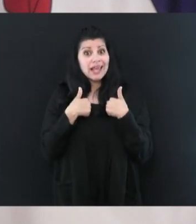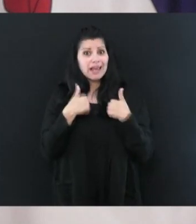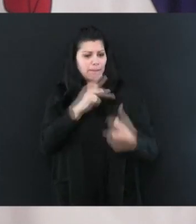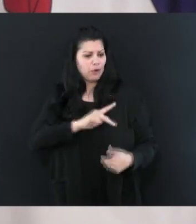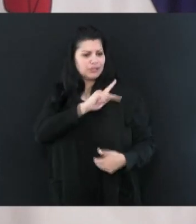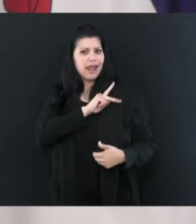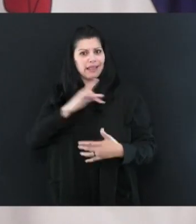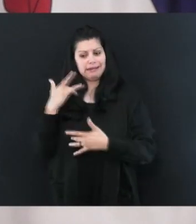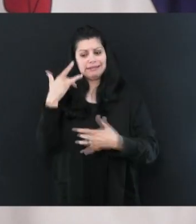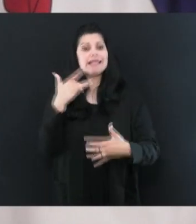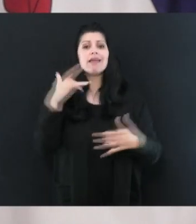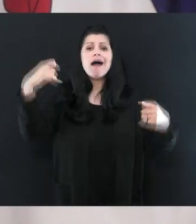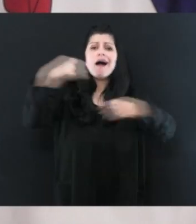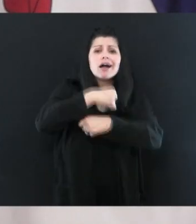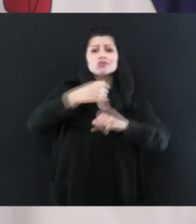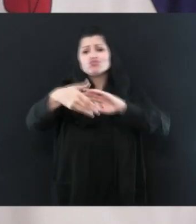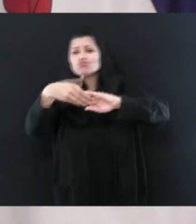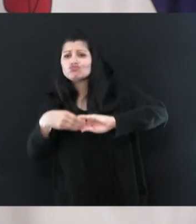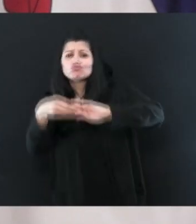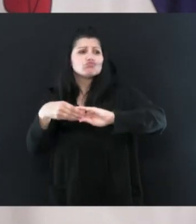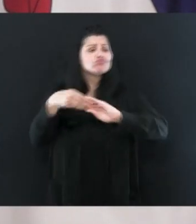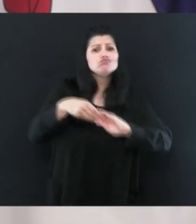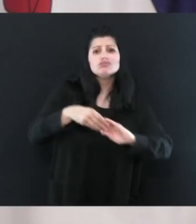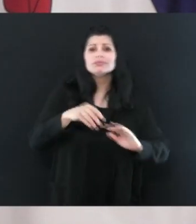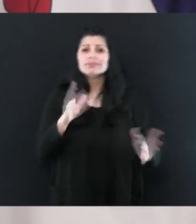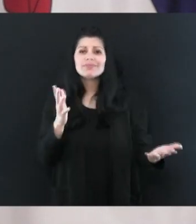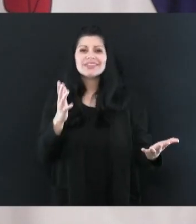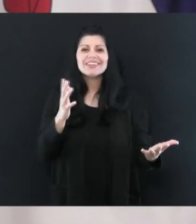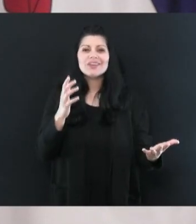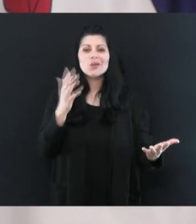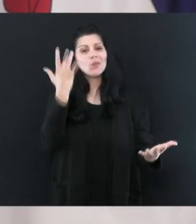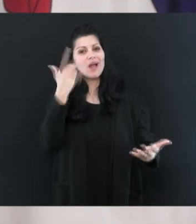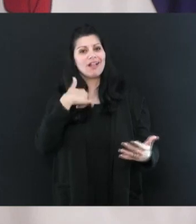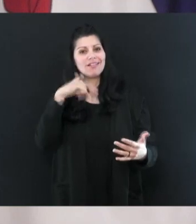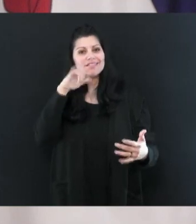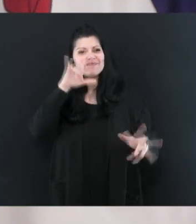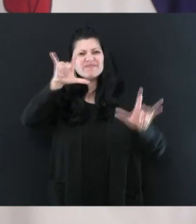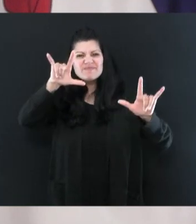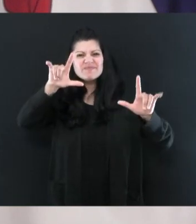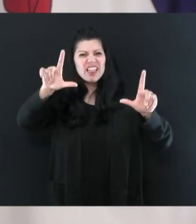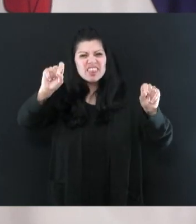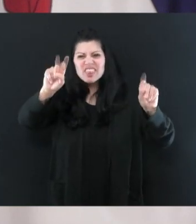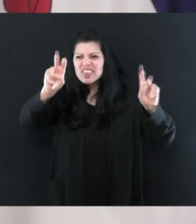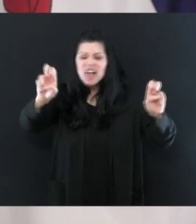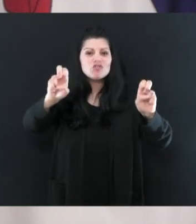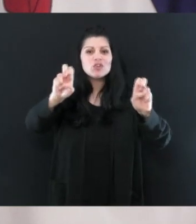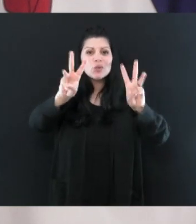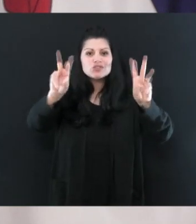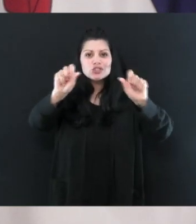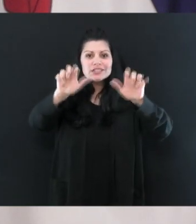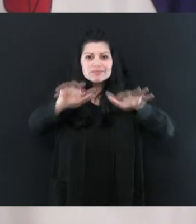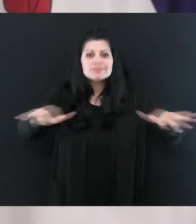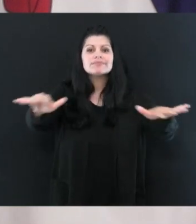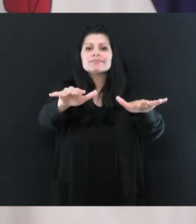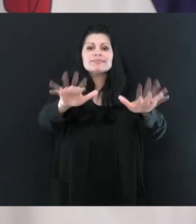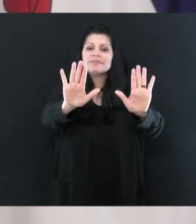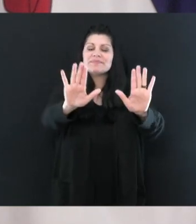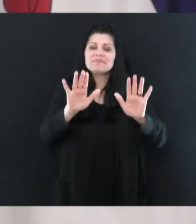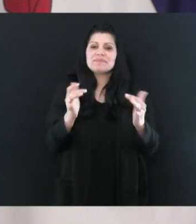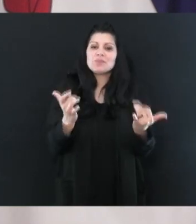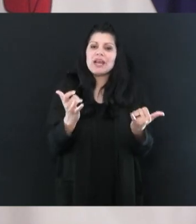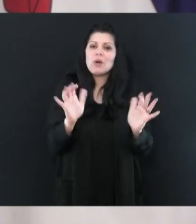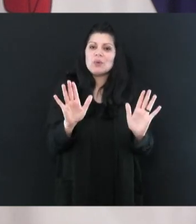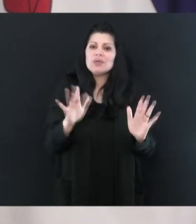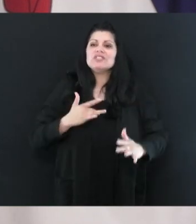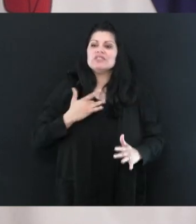think they're the best of the best, and so, but right now we've all got to be just as super safe